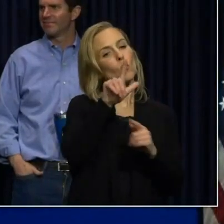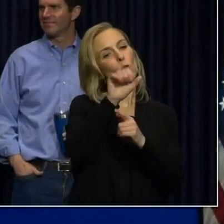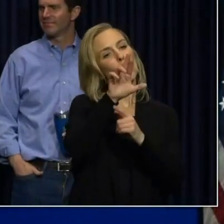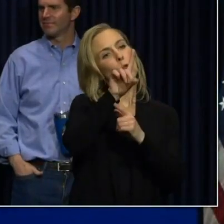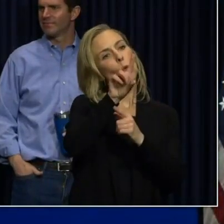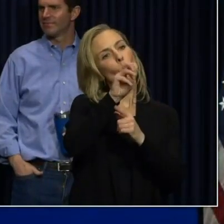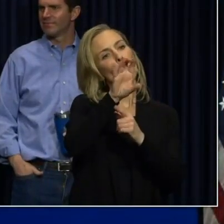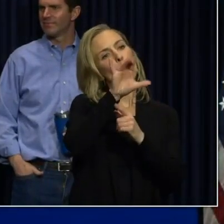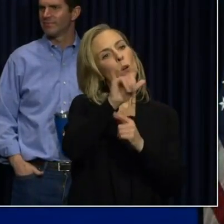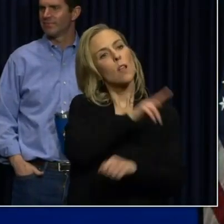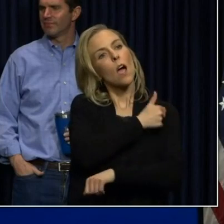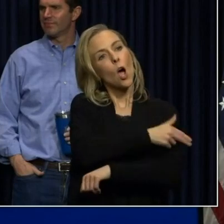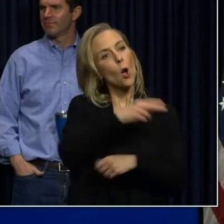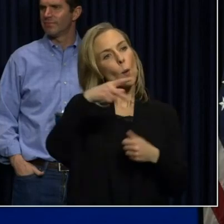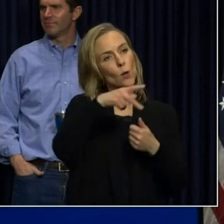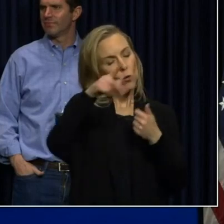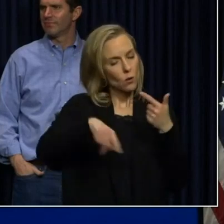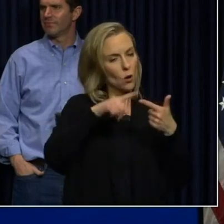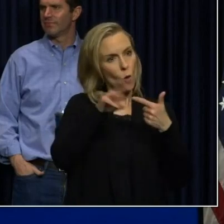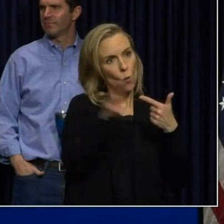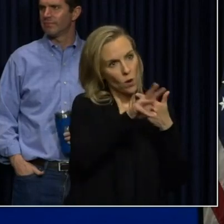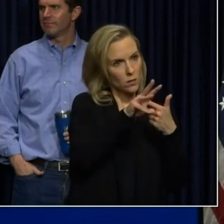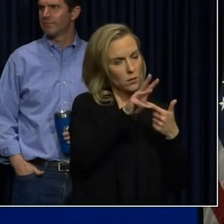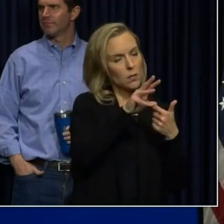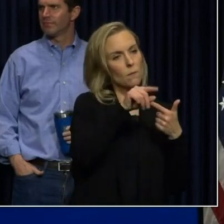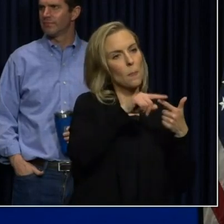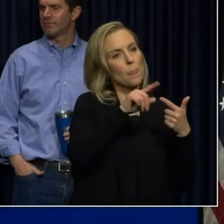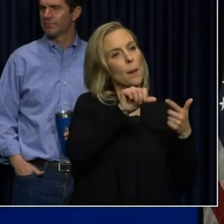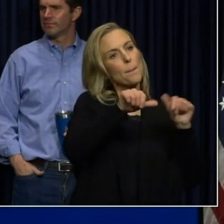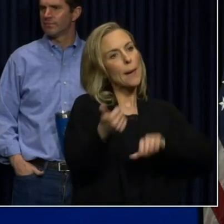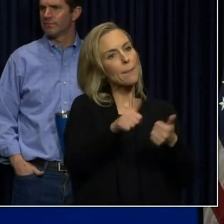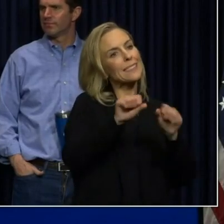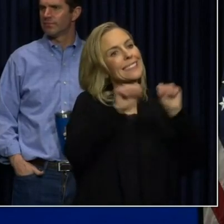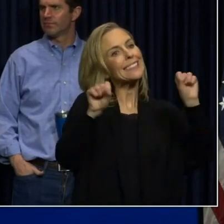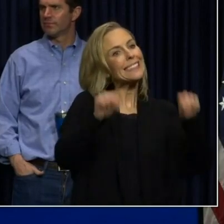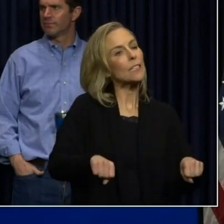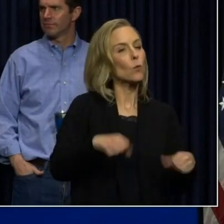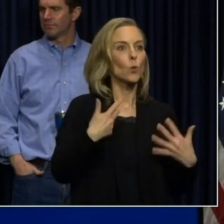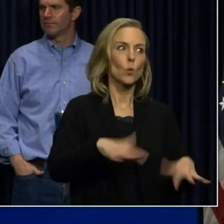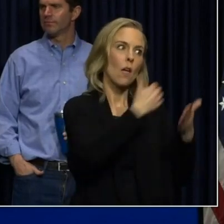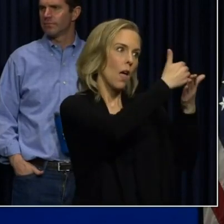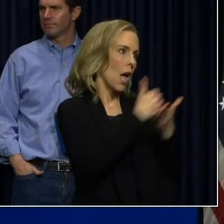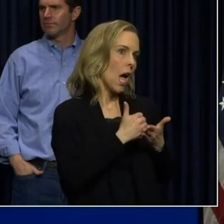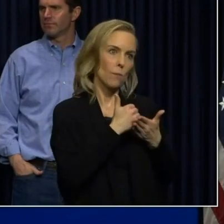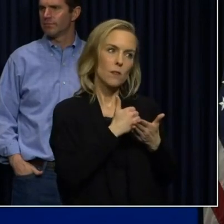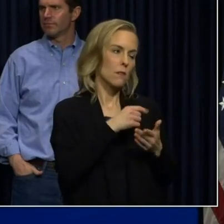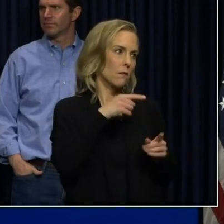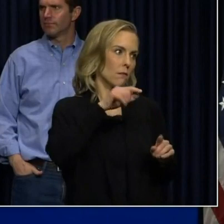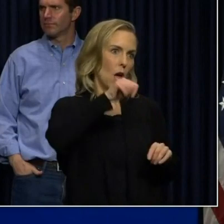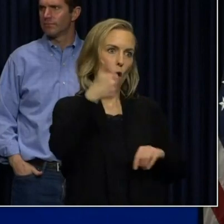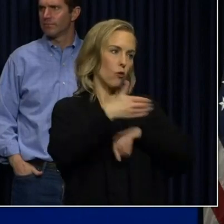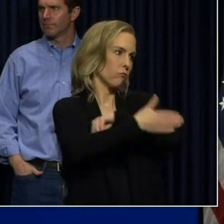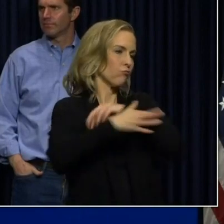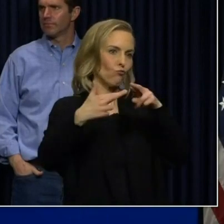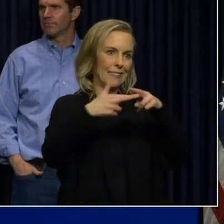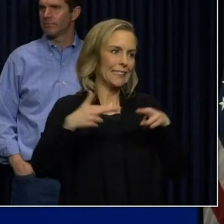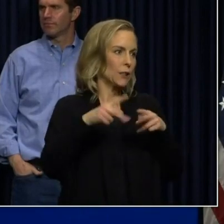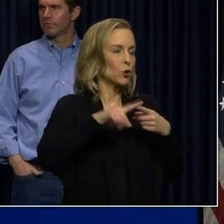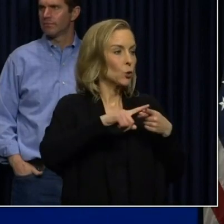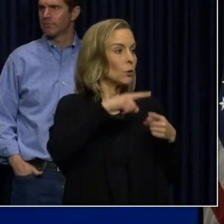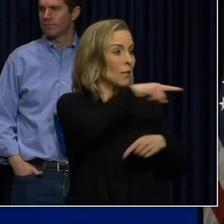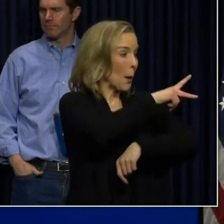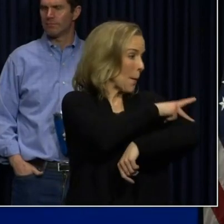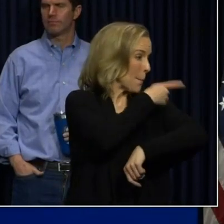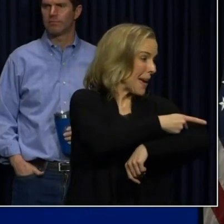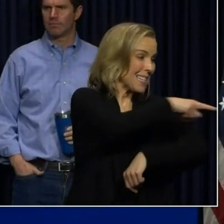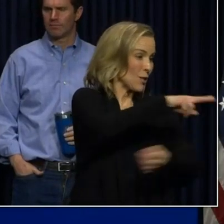Hospital in Paducah, Western Baptist, and then General Baptist Health System, who's helped us in a number of regions to help relocate patients